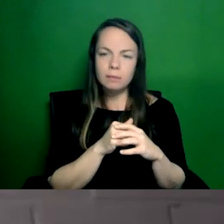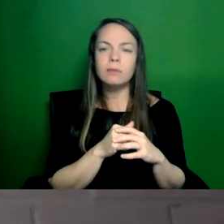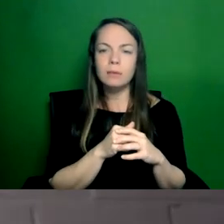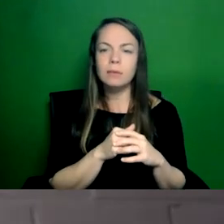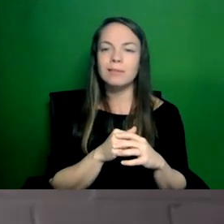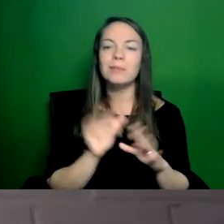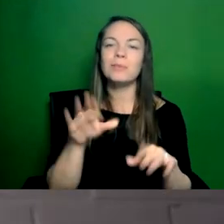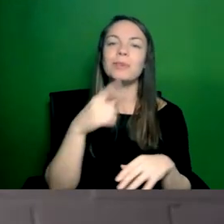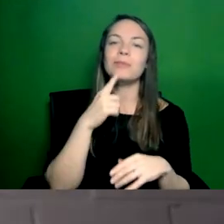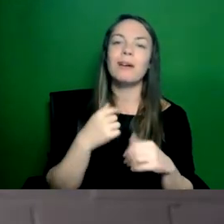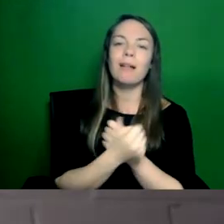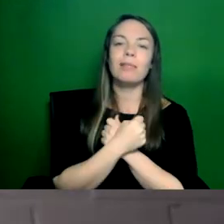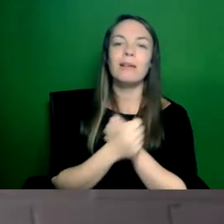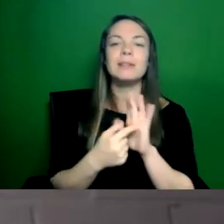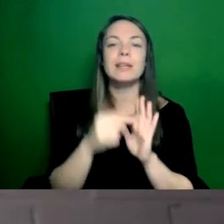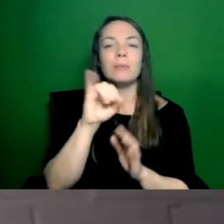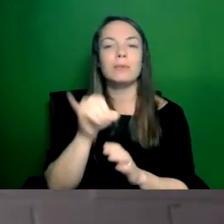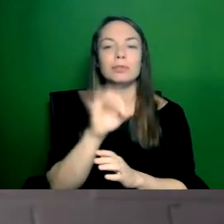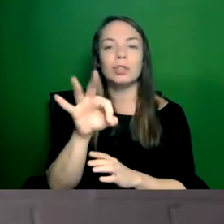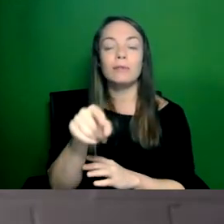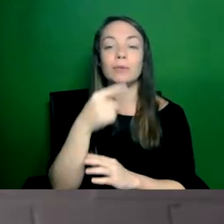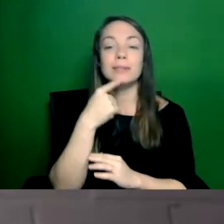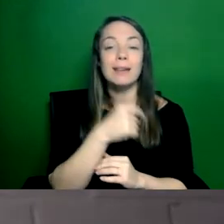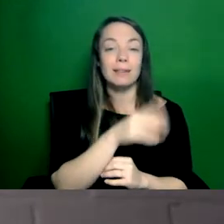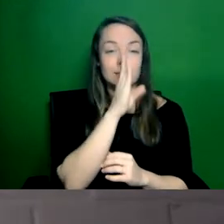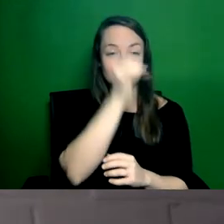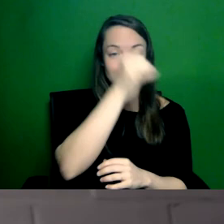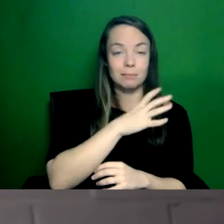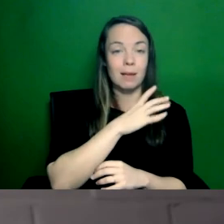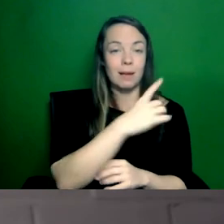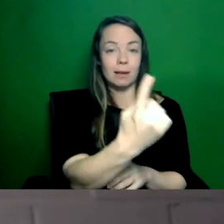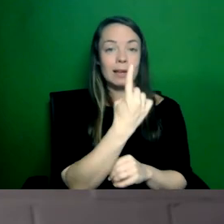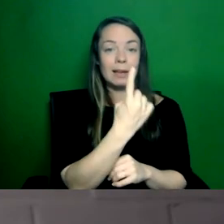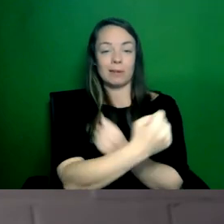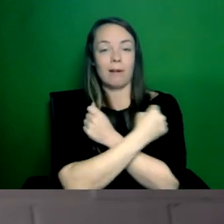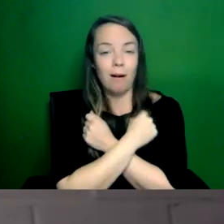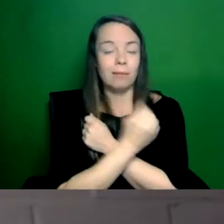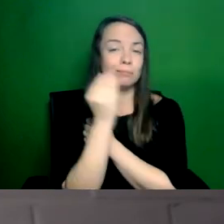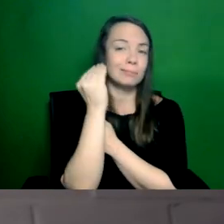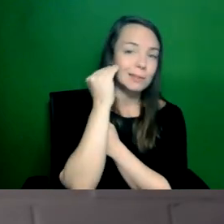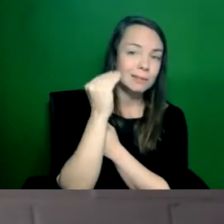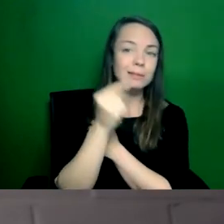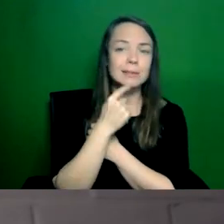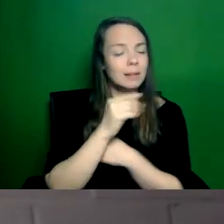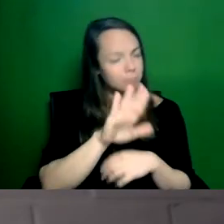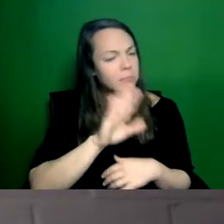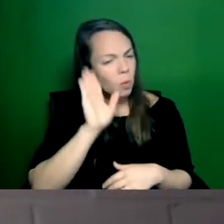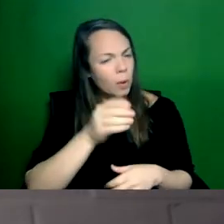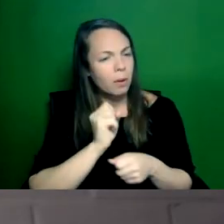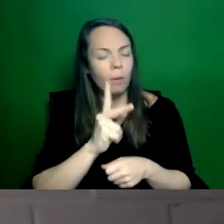love the example, Jeff, that you gave about a heterosexual man coming to you and just, you know, giving you a kiss on the cheek and saying it's going to be okay. I